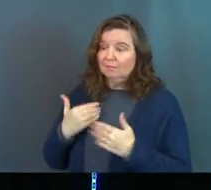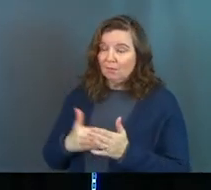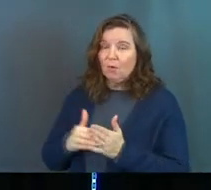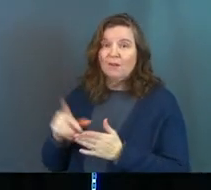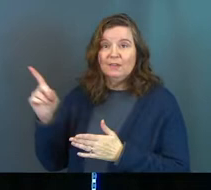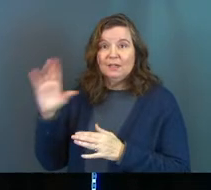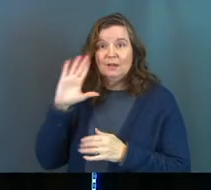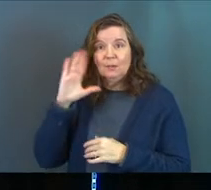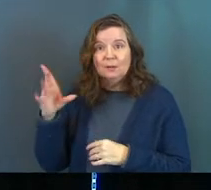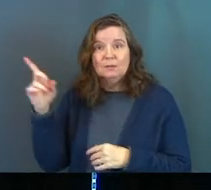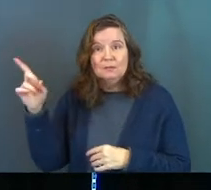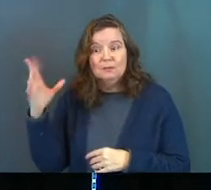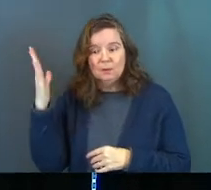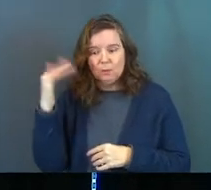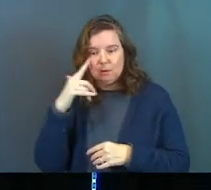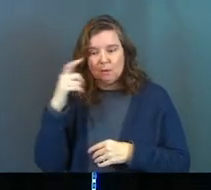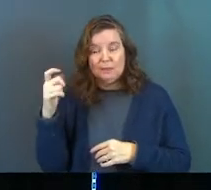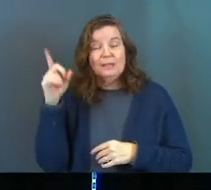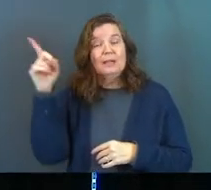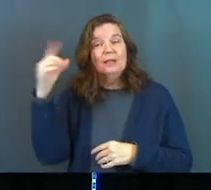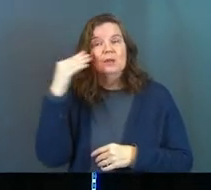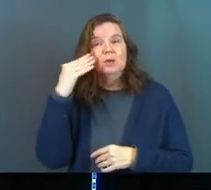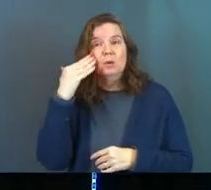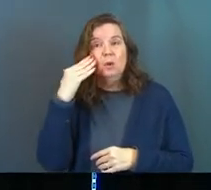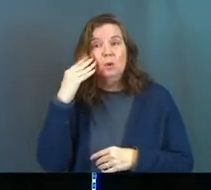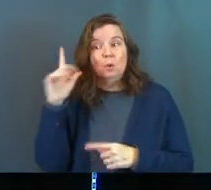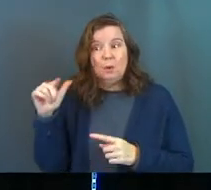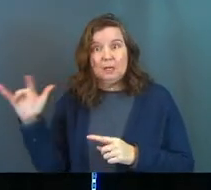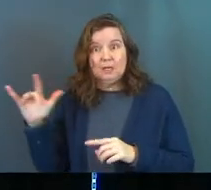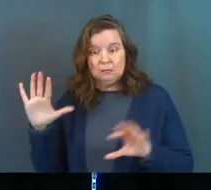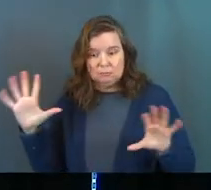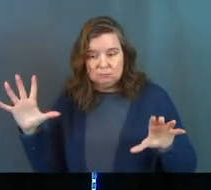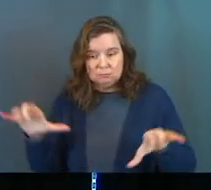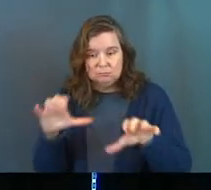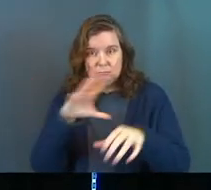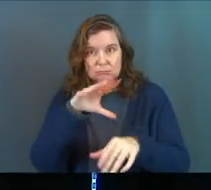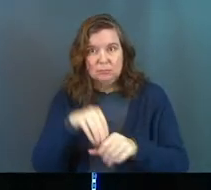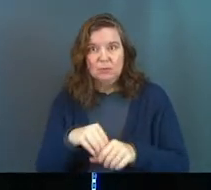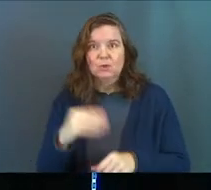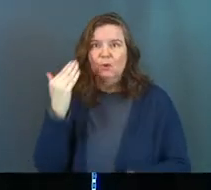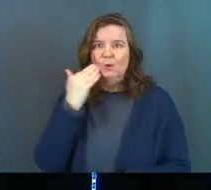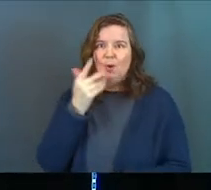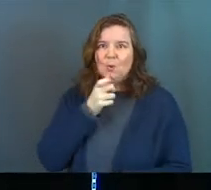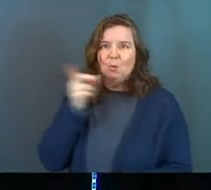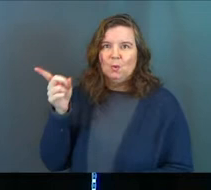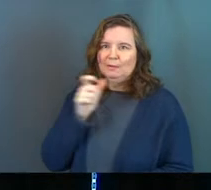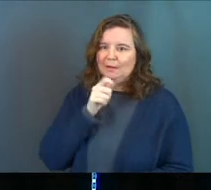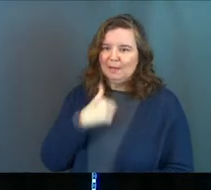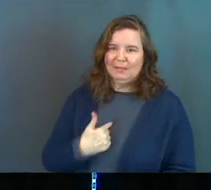moves. Because he knows that when he moves, you'll know who did it.